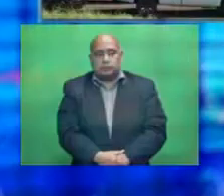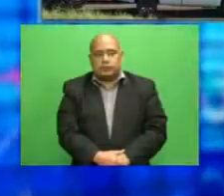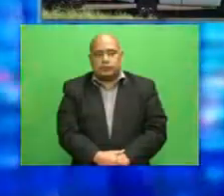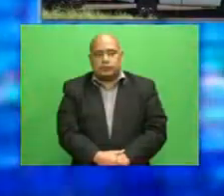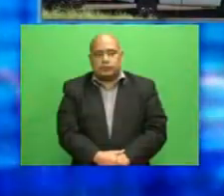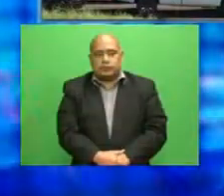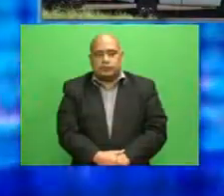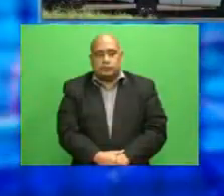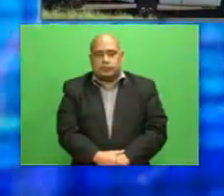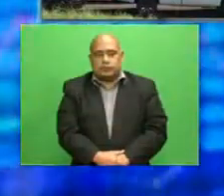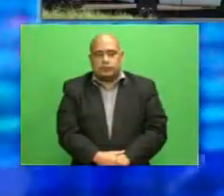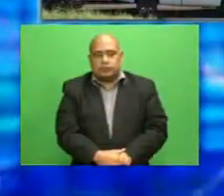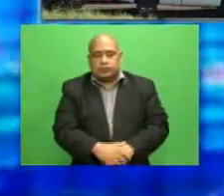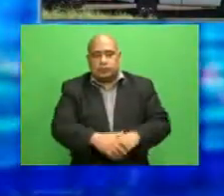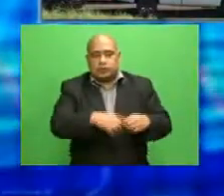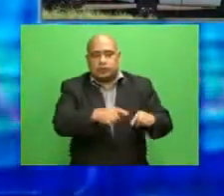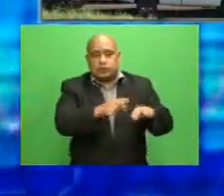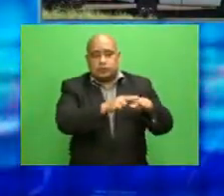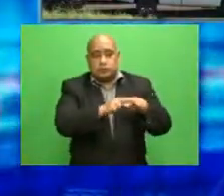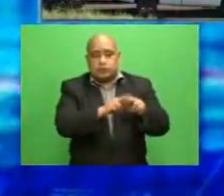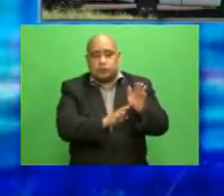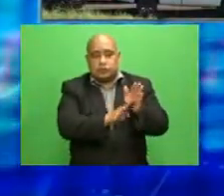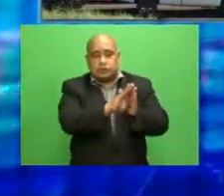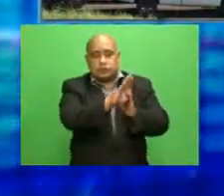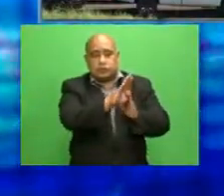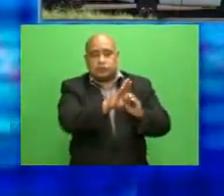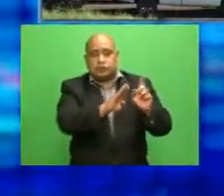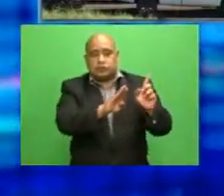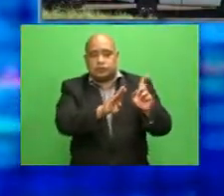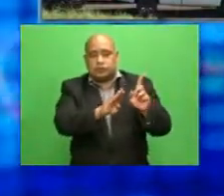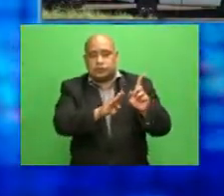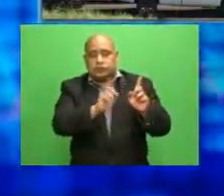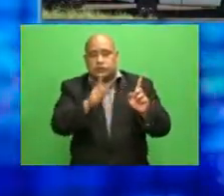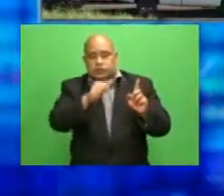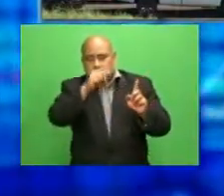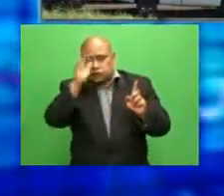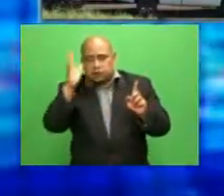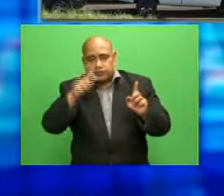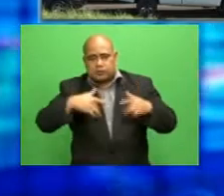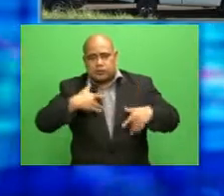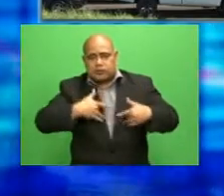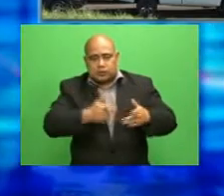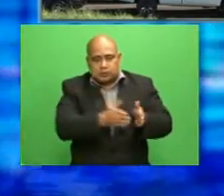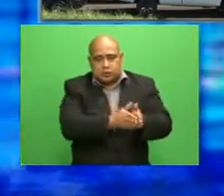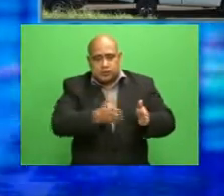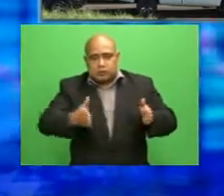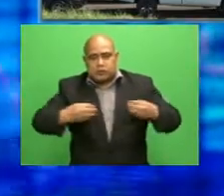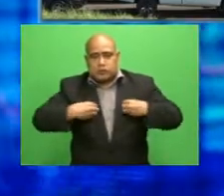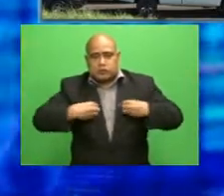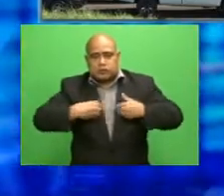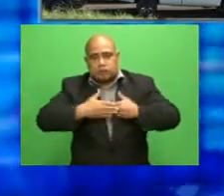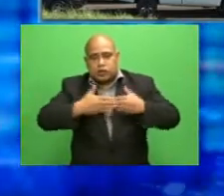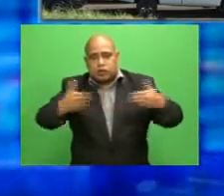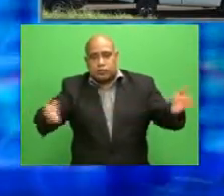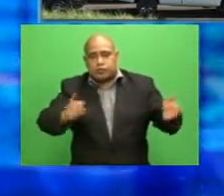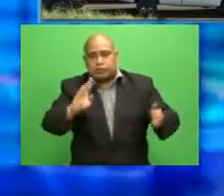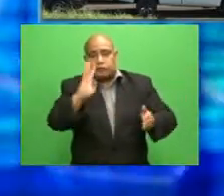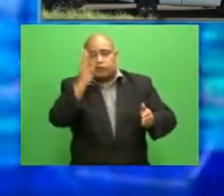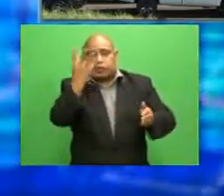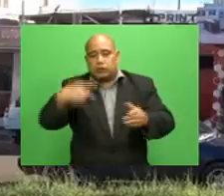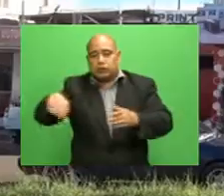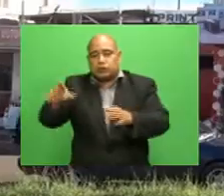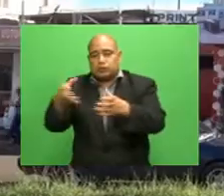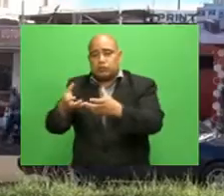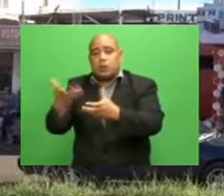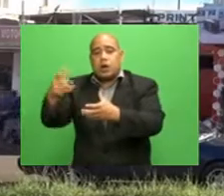In growing Fiji, Alham Smart Living has expanded its business, opening its 4th branch in Lambasa town. The company,